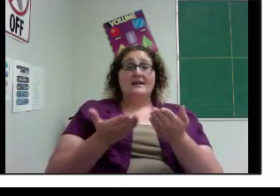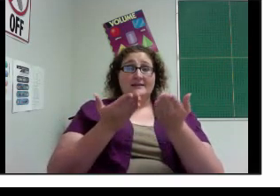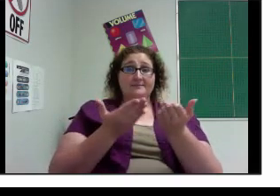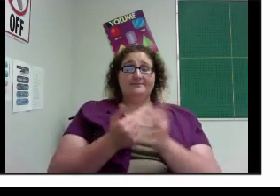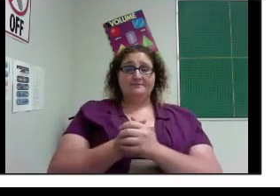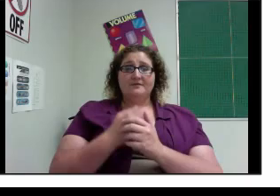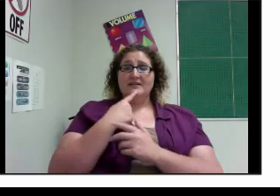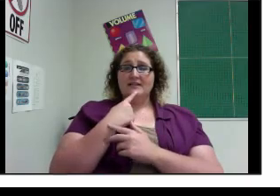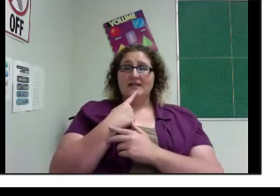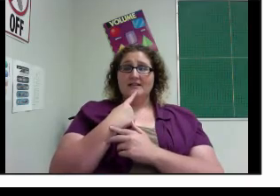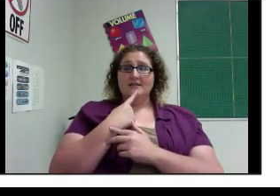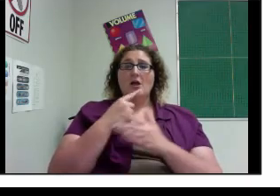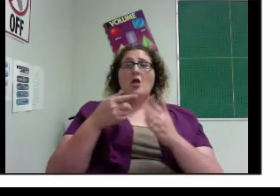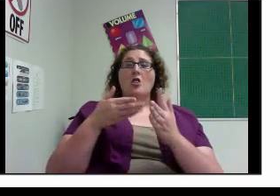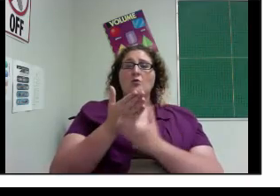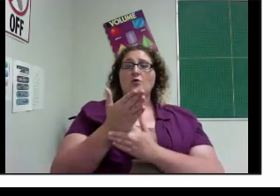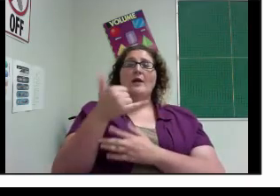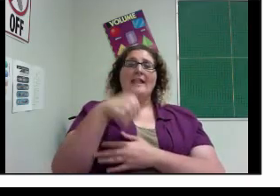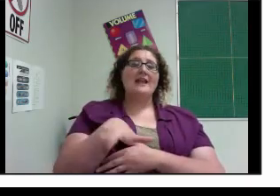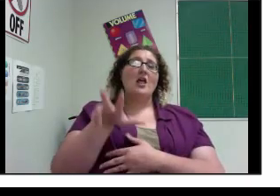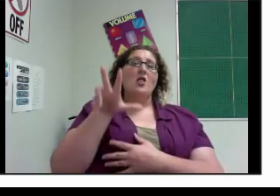bottom here of our prism.